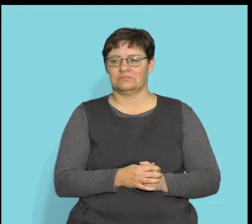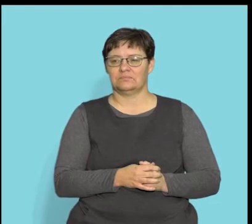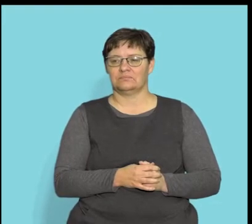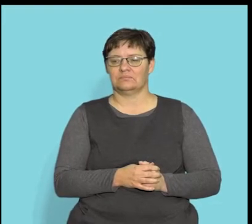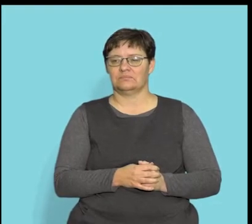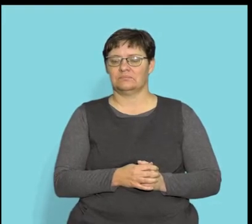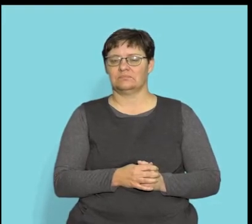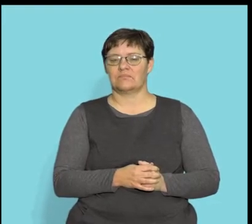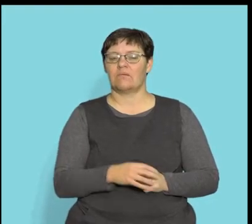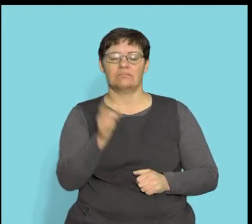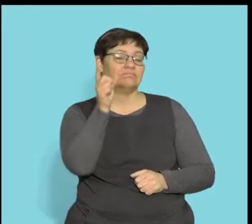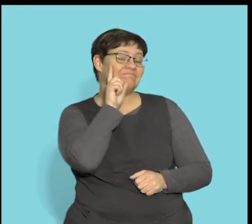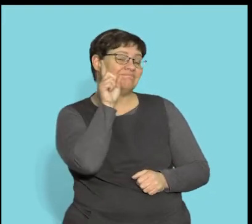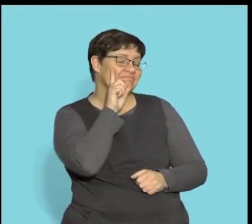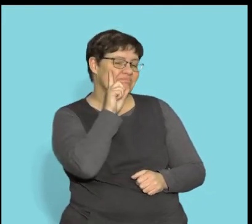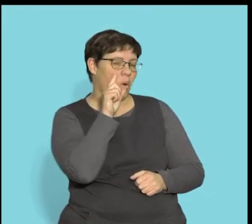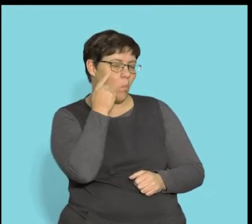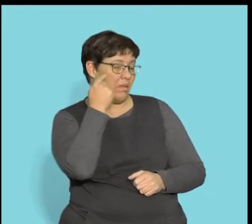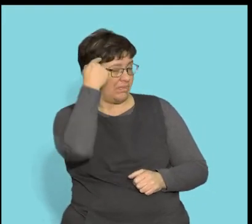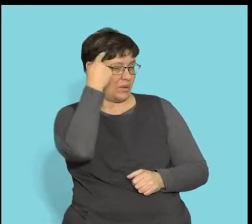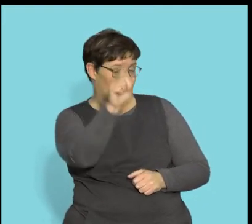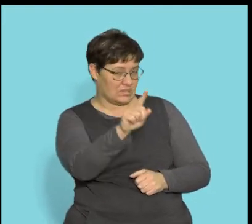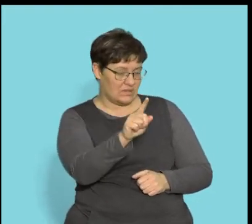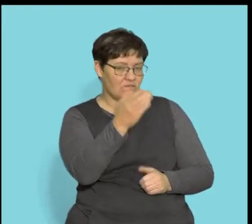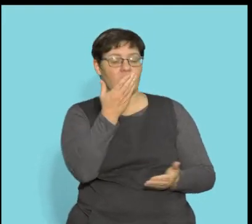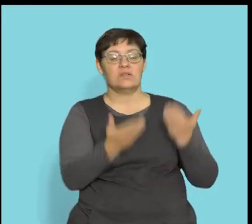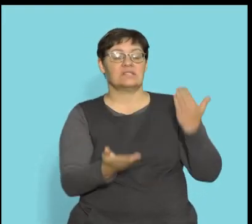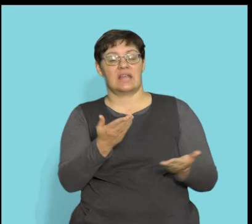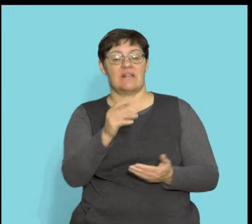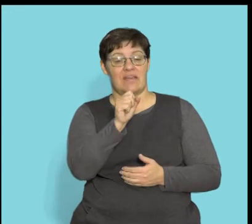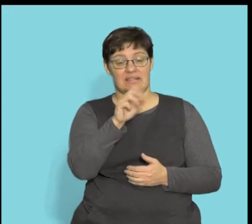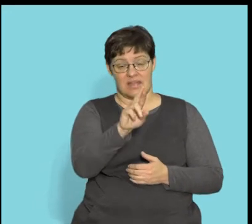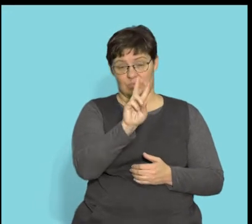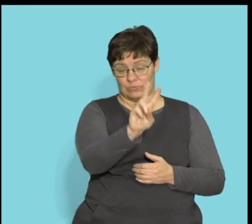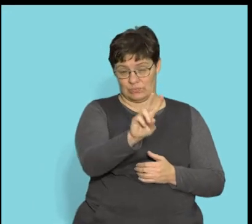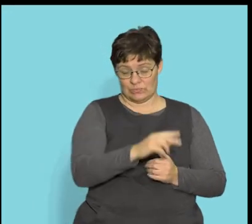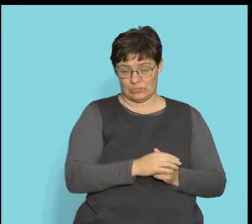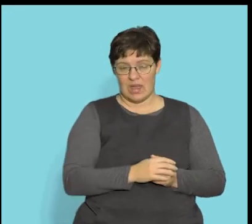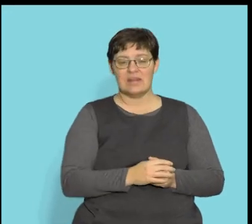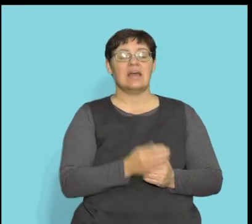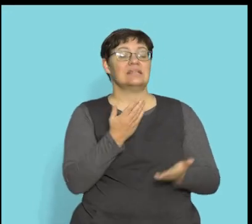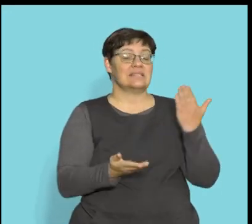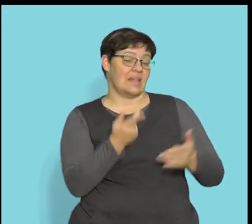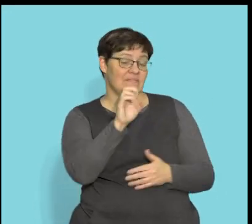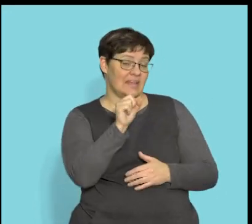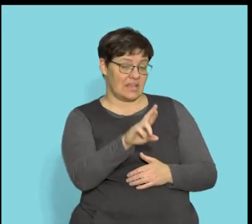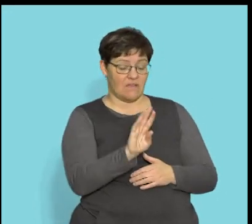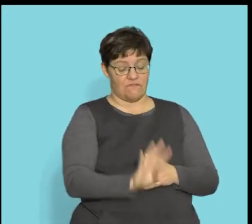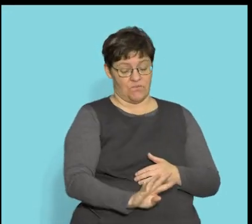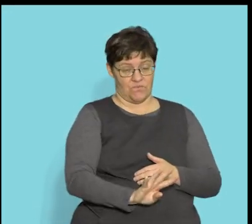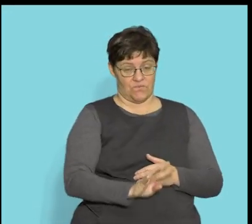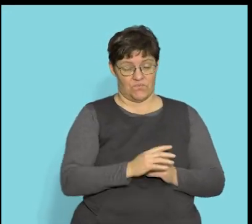So we are going to test our predictions for a scale factor of 2 and a